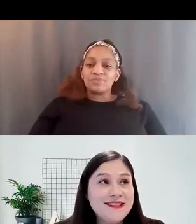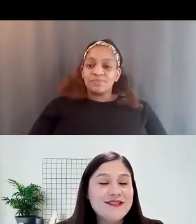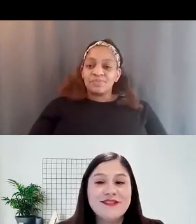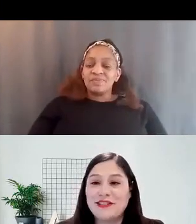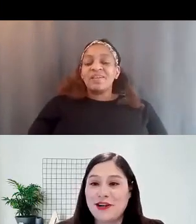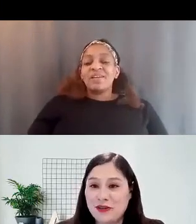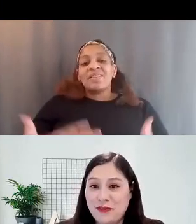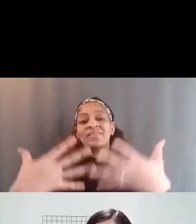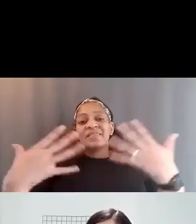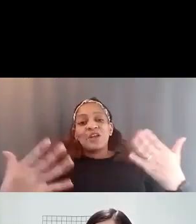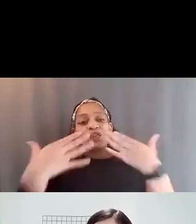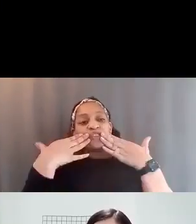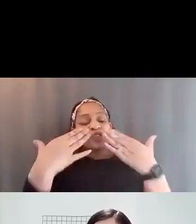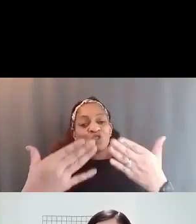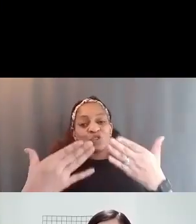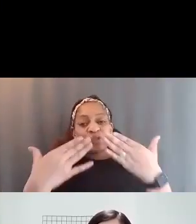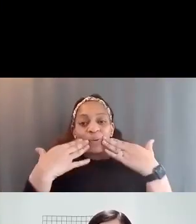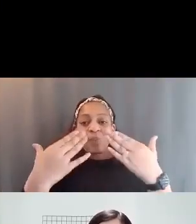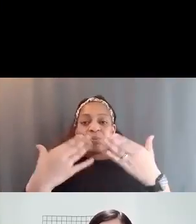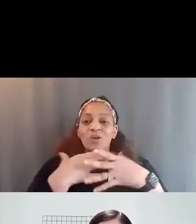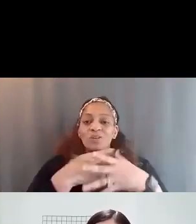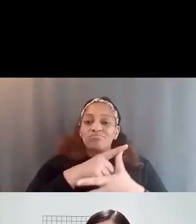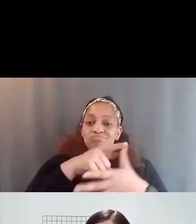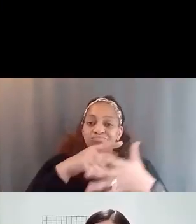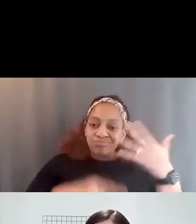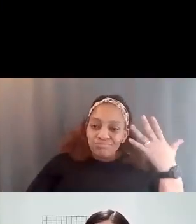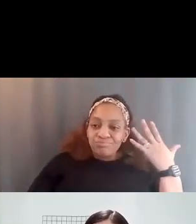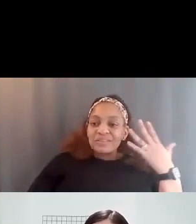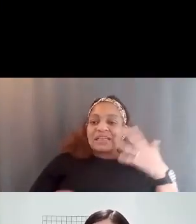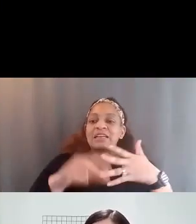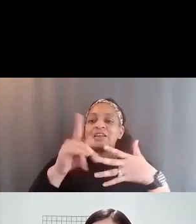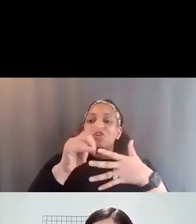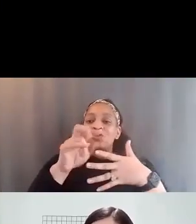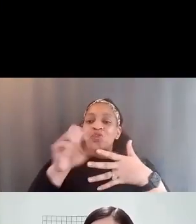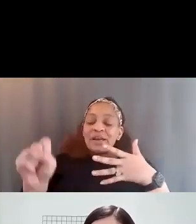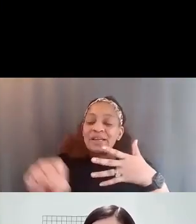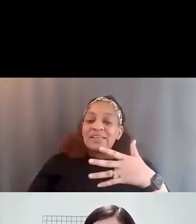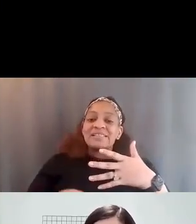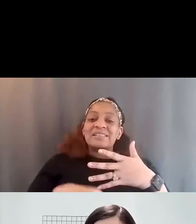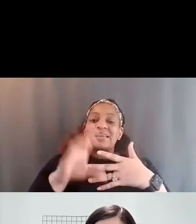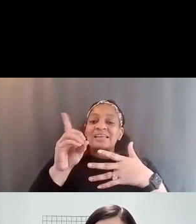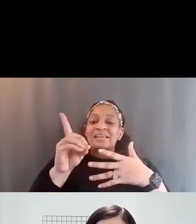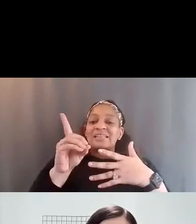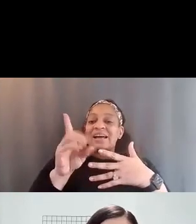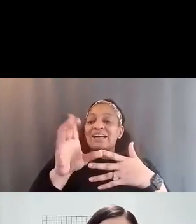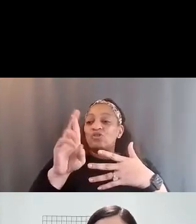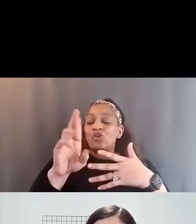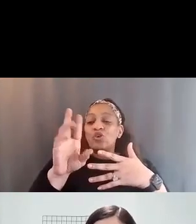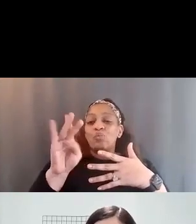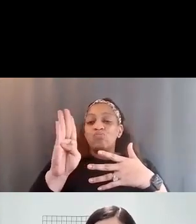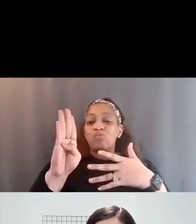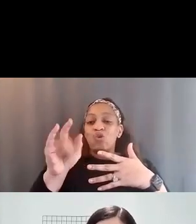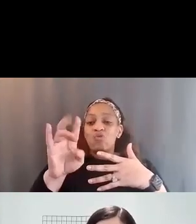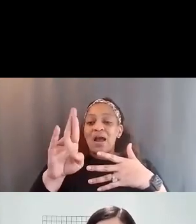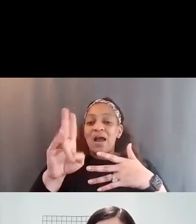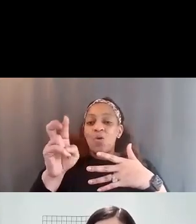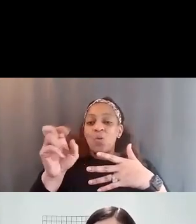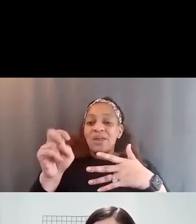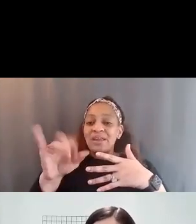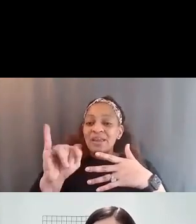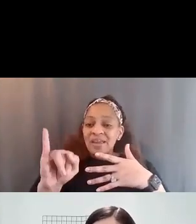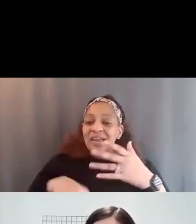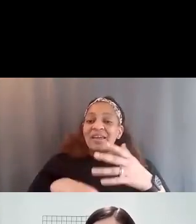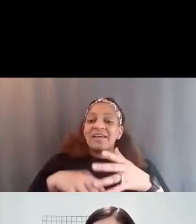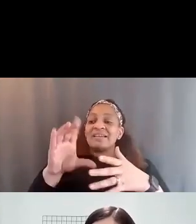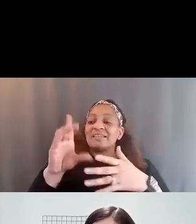Dr. Mills, Dr. Barawi, Chris, and Daniel. We will now move to provide center updates. So thank